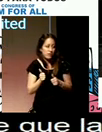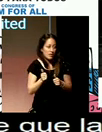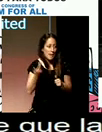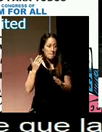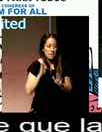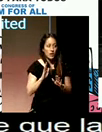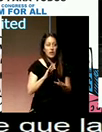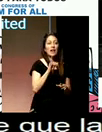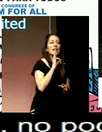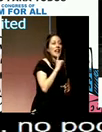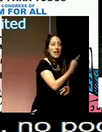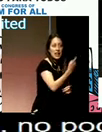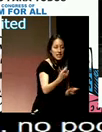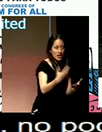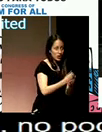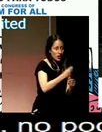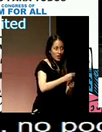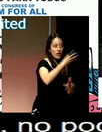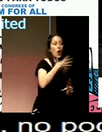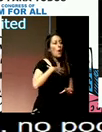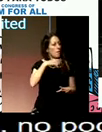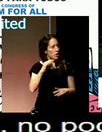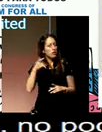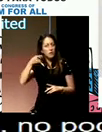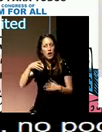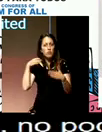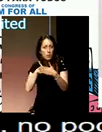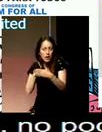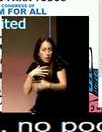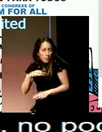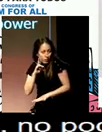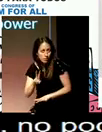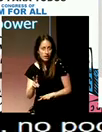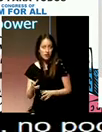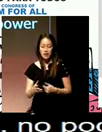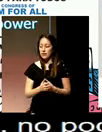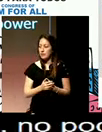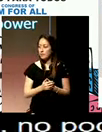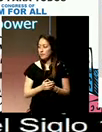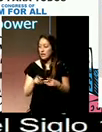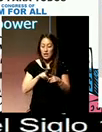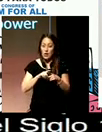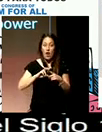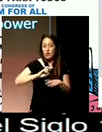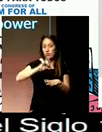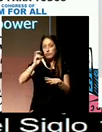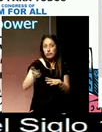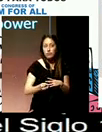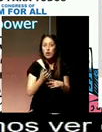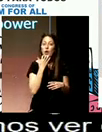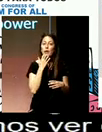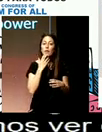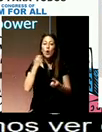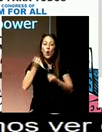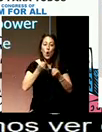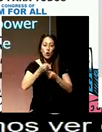barriers? Well, power is very simple, it's basic, and then we find these problems. Well, it is the same with